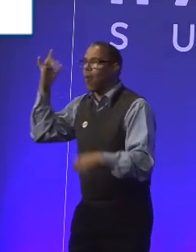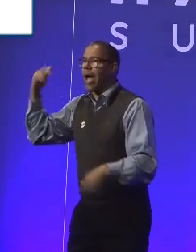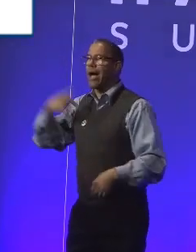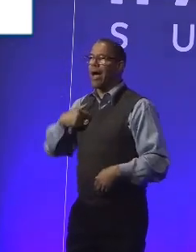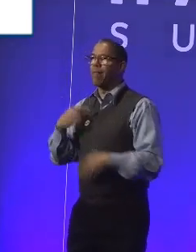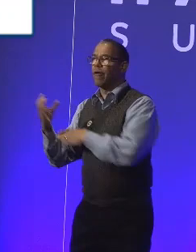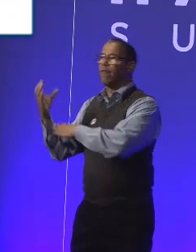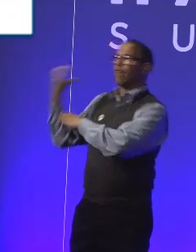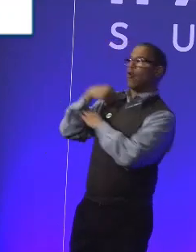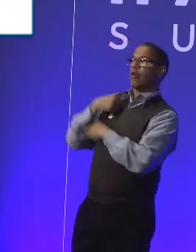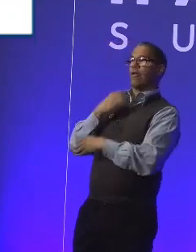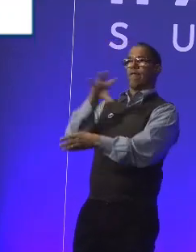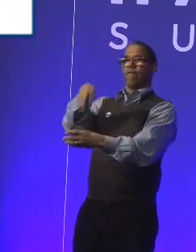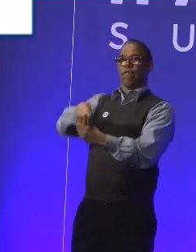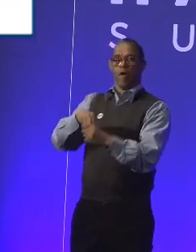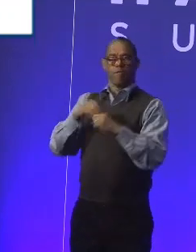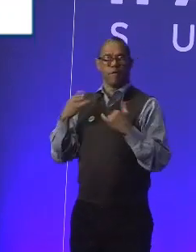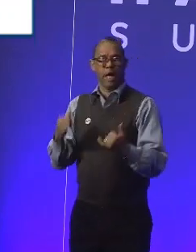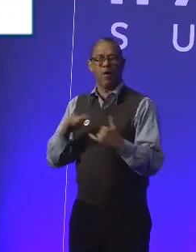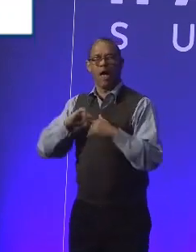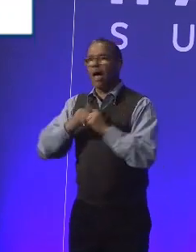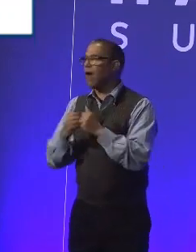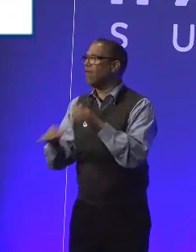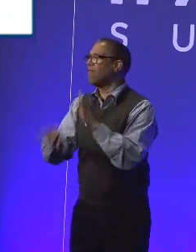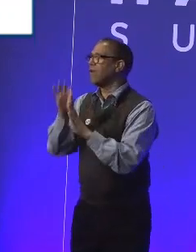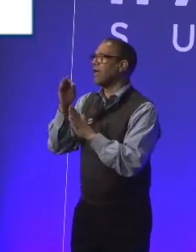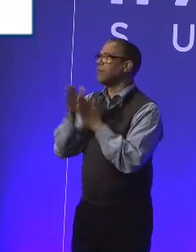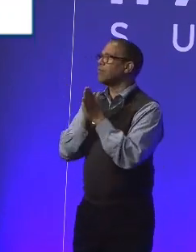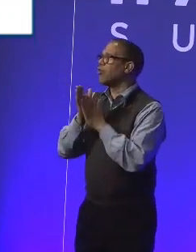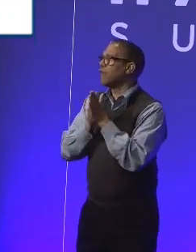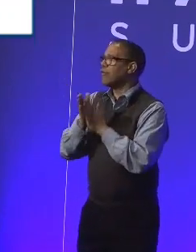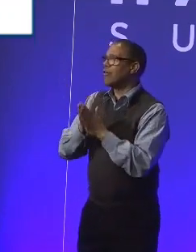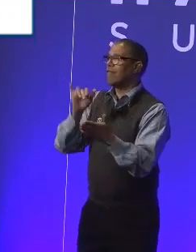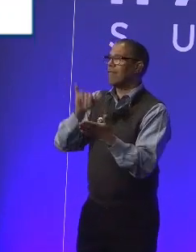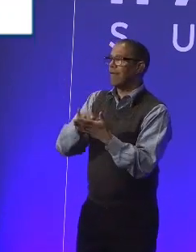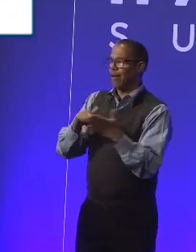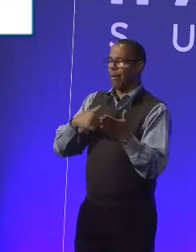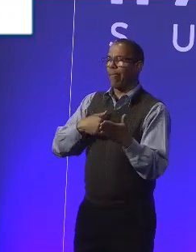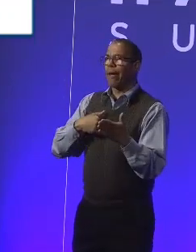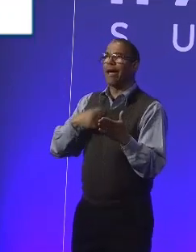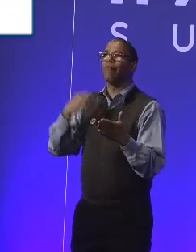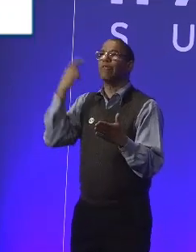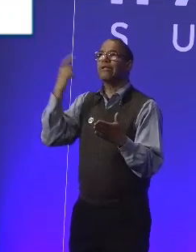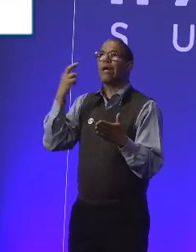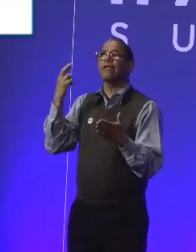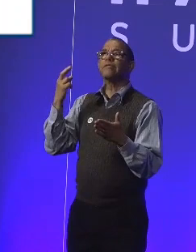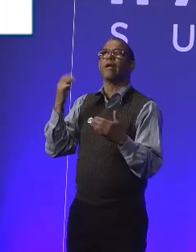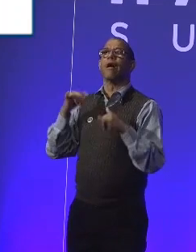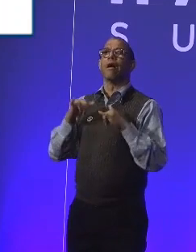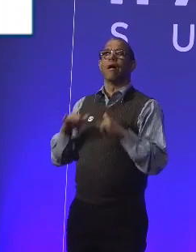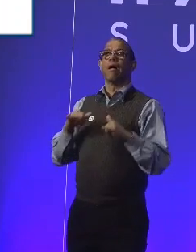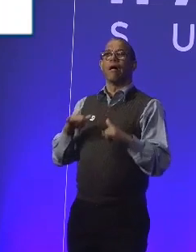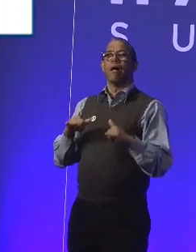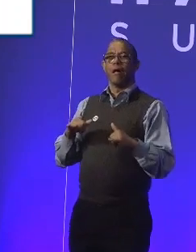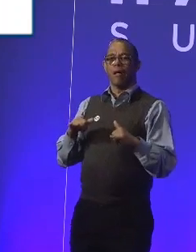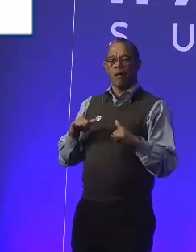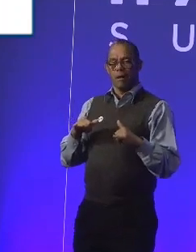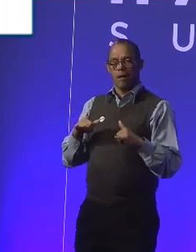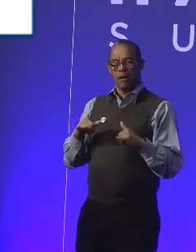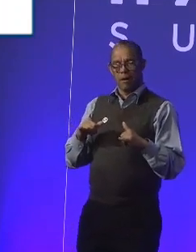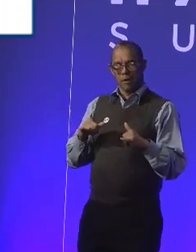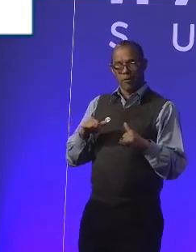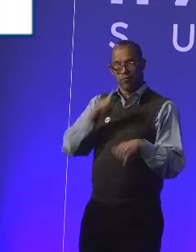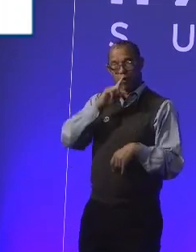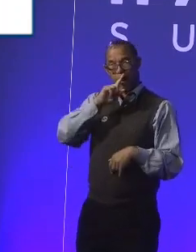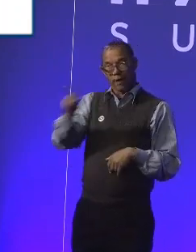going to be doing the implementation of it? Of course, I realised now. I realised when I thought about it really that